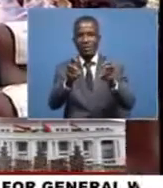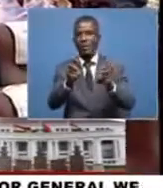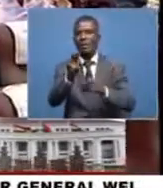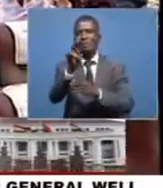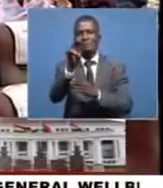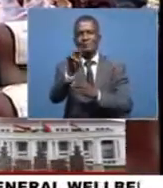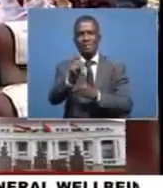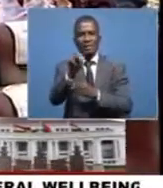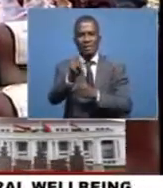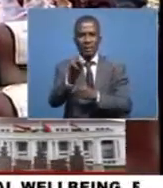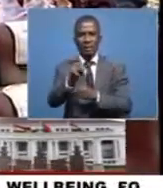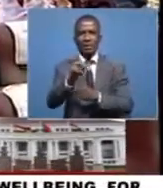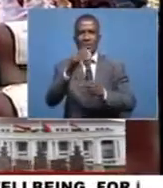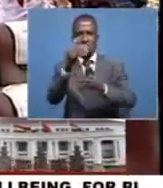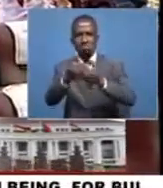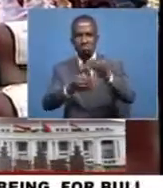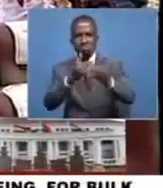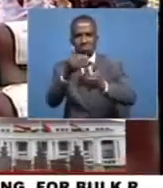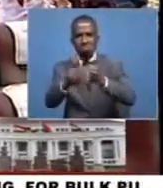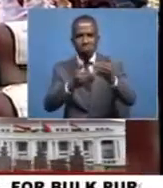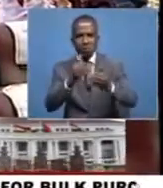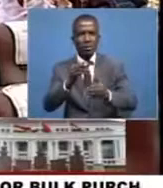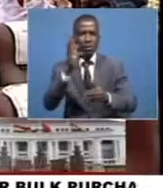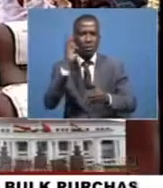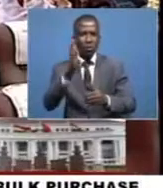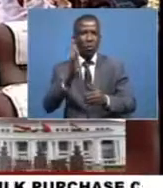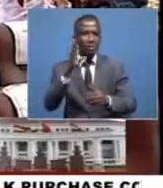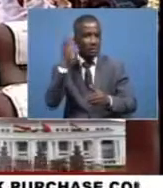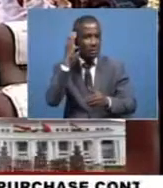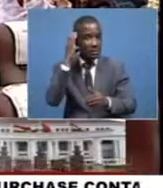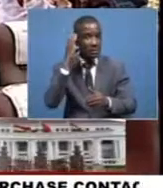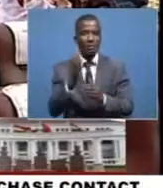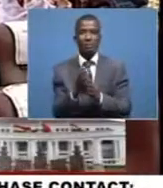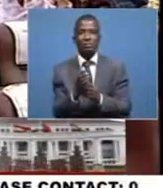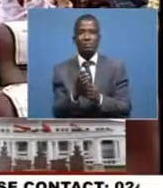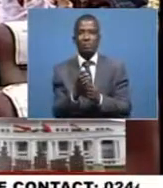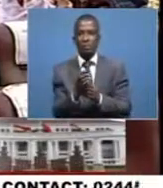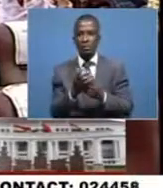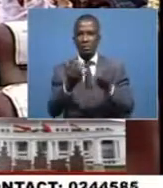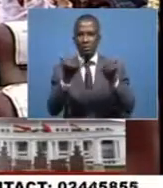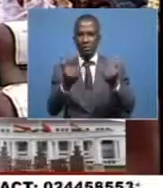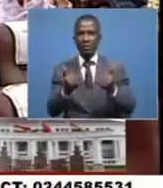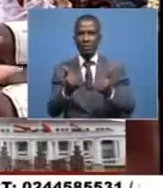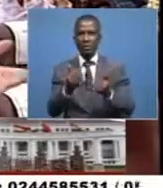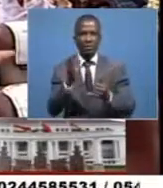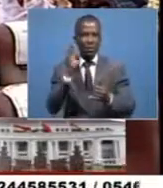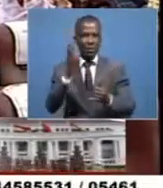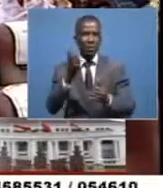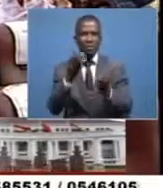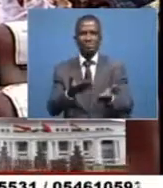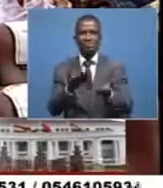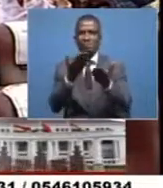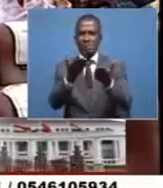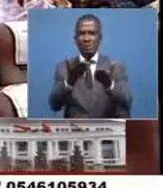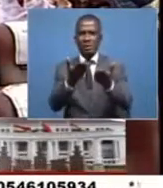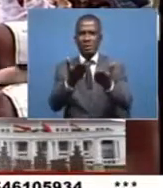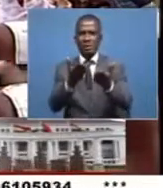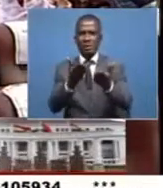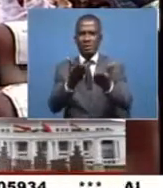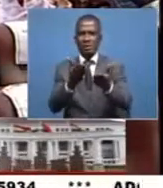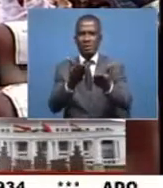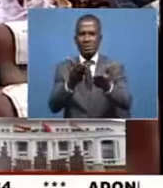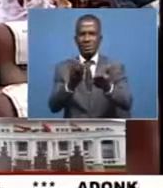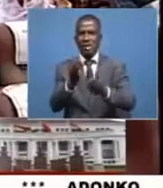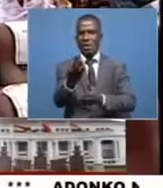necessary processes that would have to be heard and determined in this case. We also intend, subject to receiving